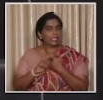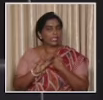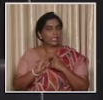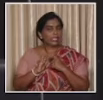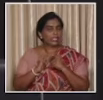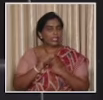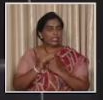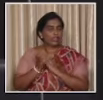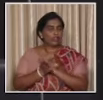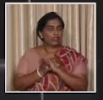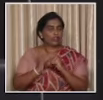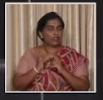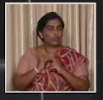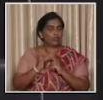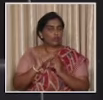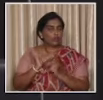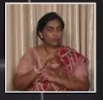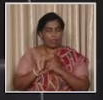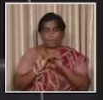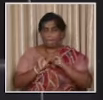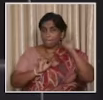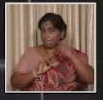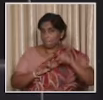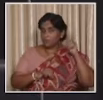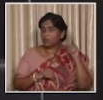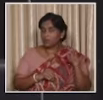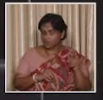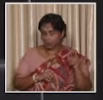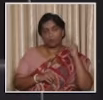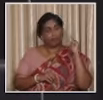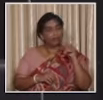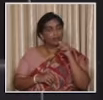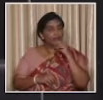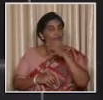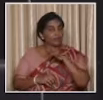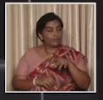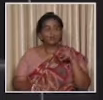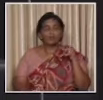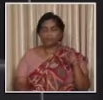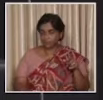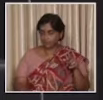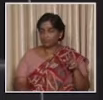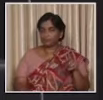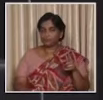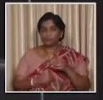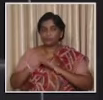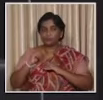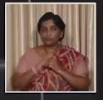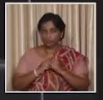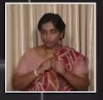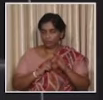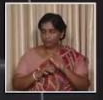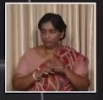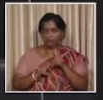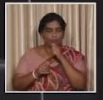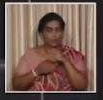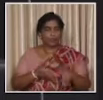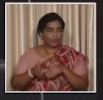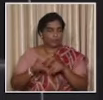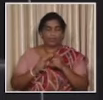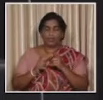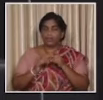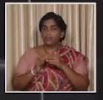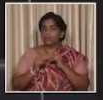There was a plan to complete that reservoir both for irrigation and for water supply. In